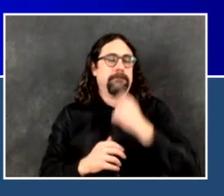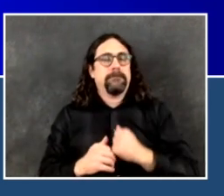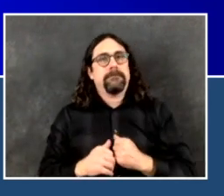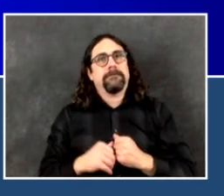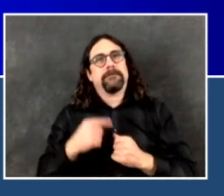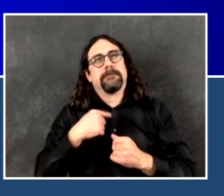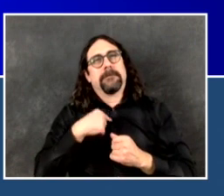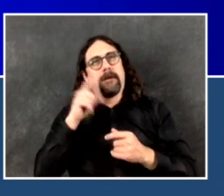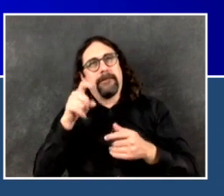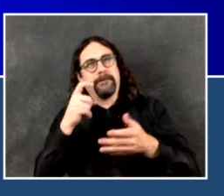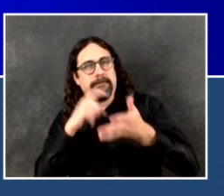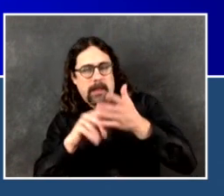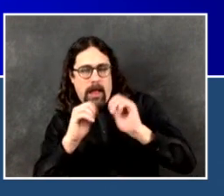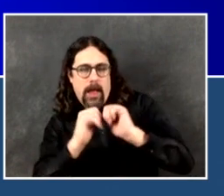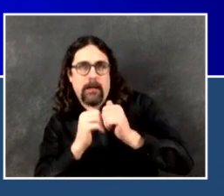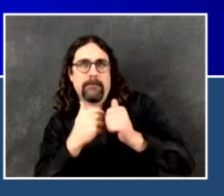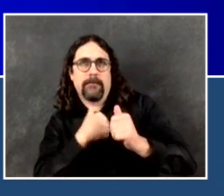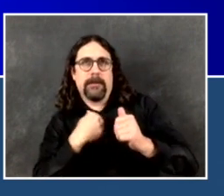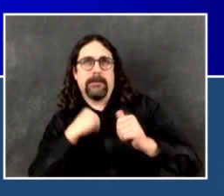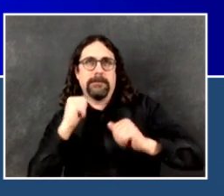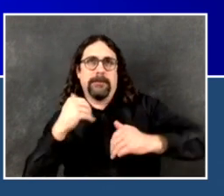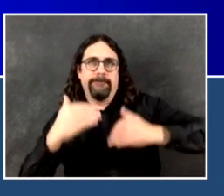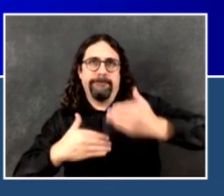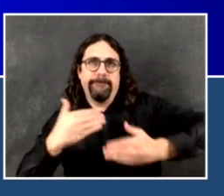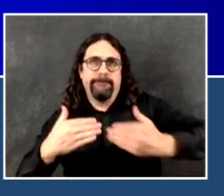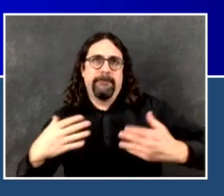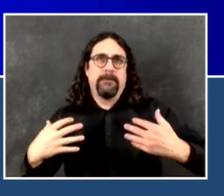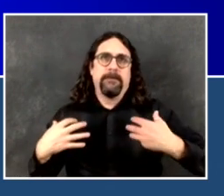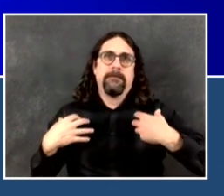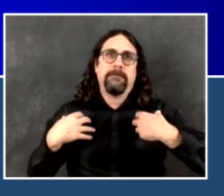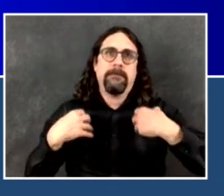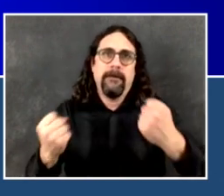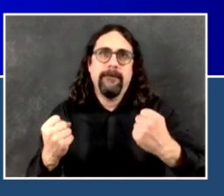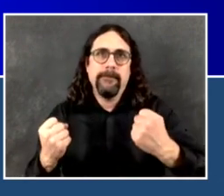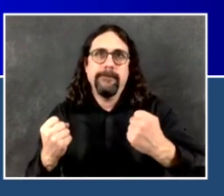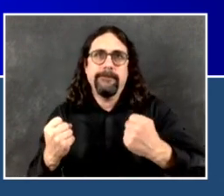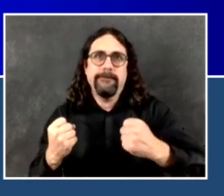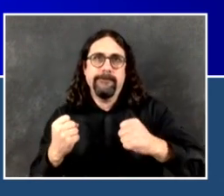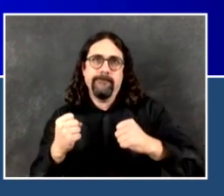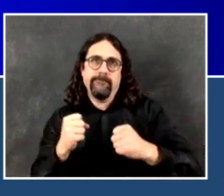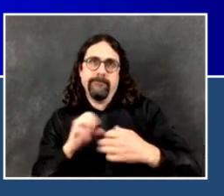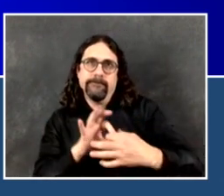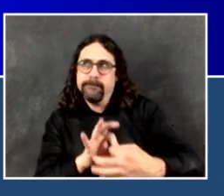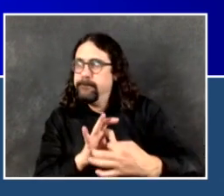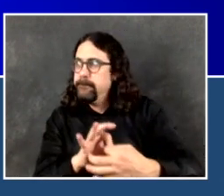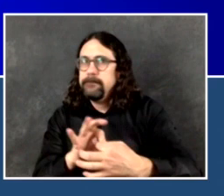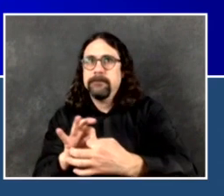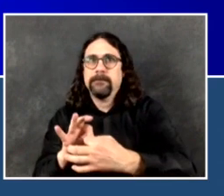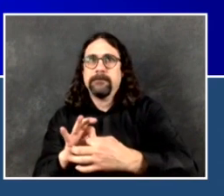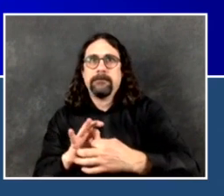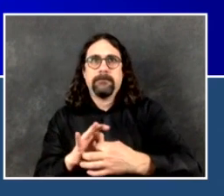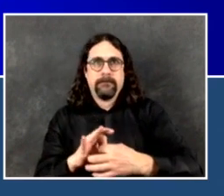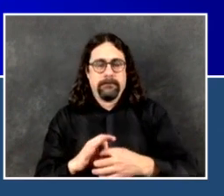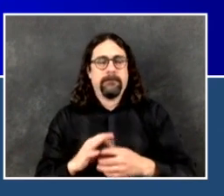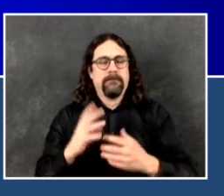in this city. Certainly building back, but building better, building stronger, building fairer.